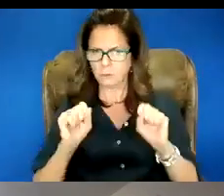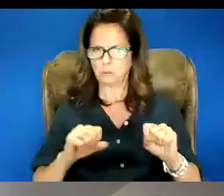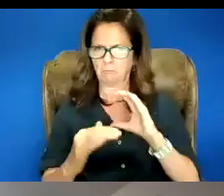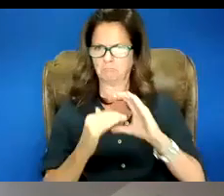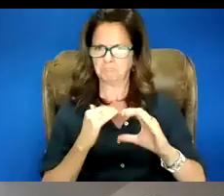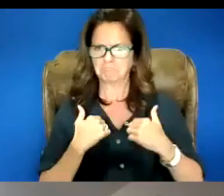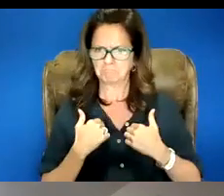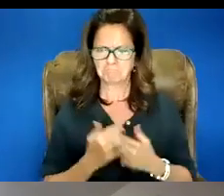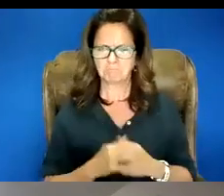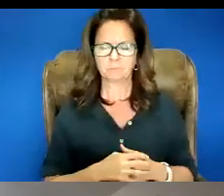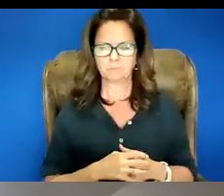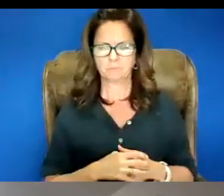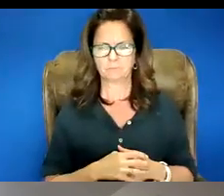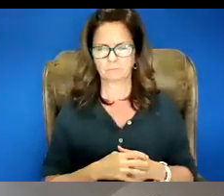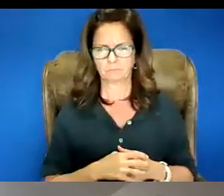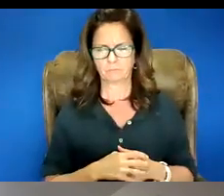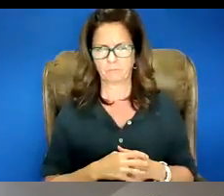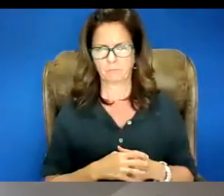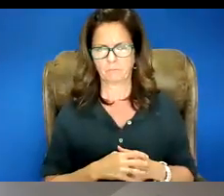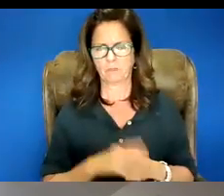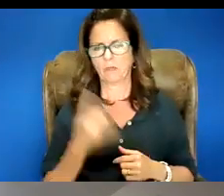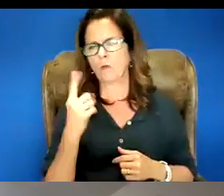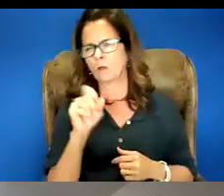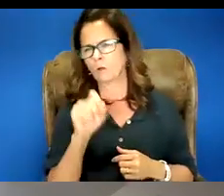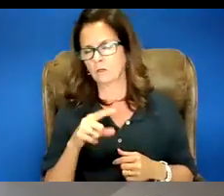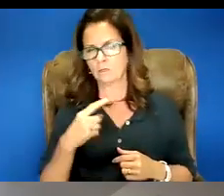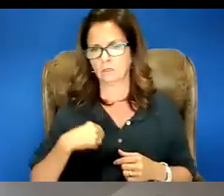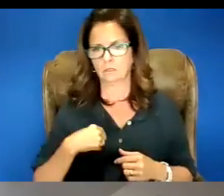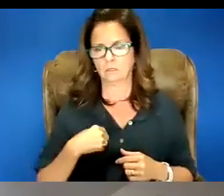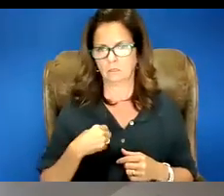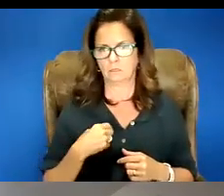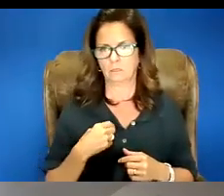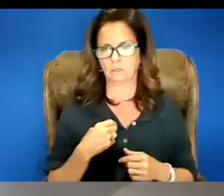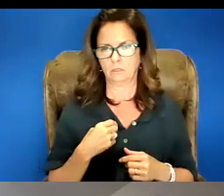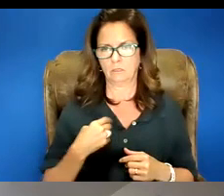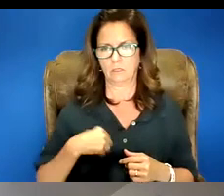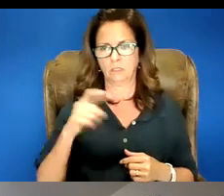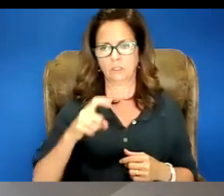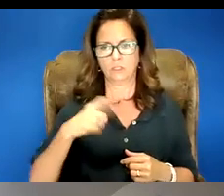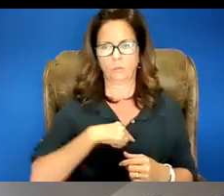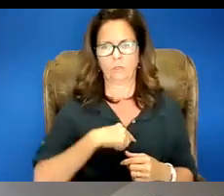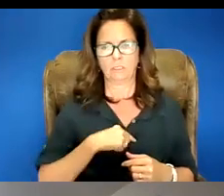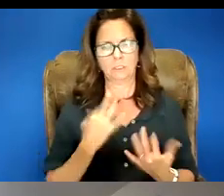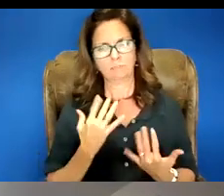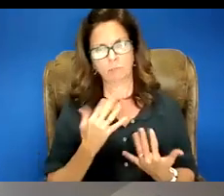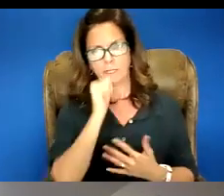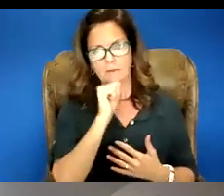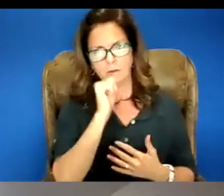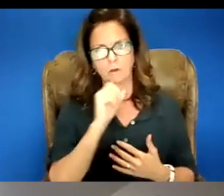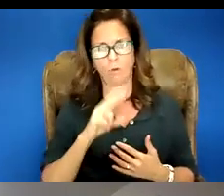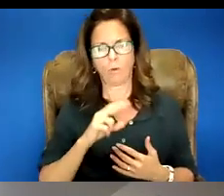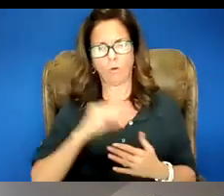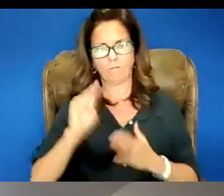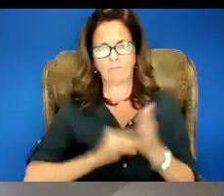One question, should we sit tight or fill out the application? I believe that I'm